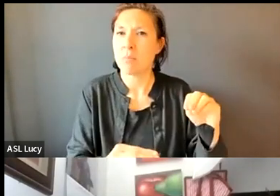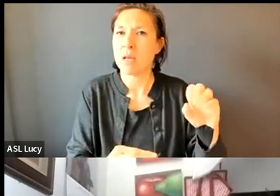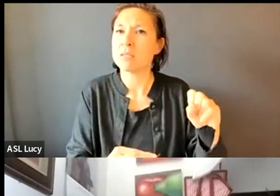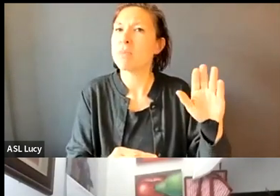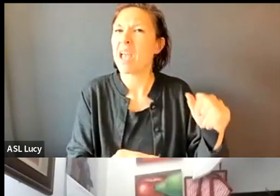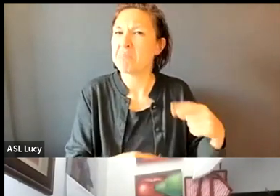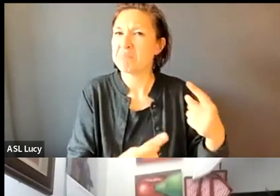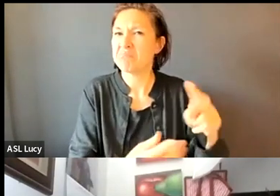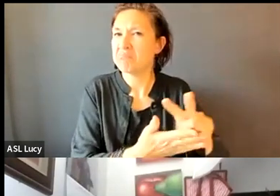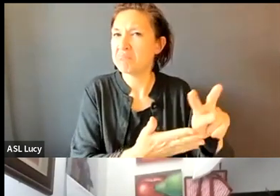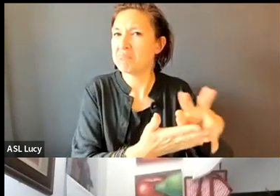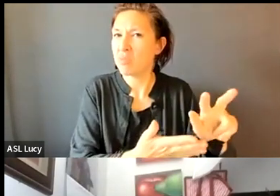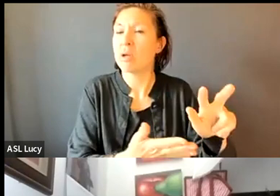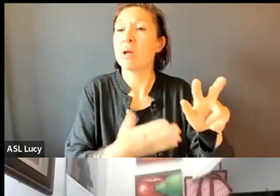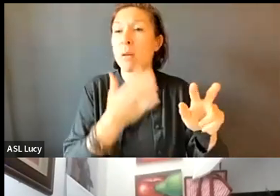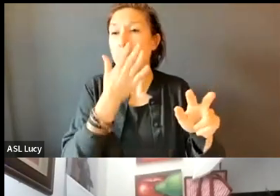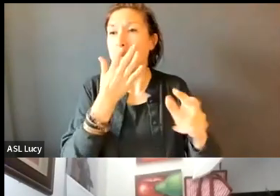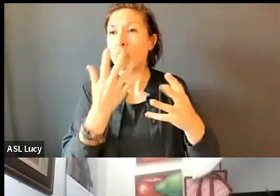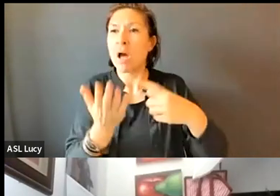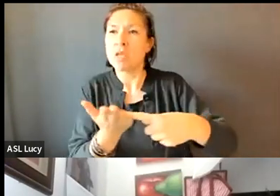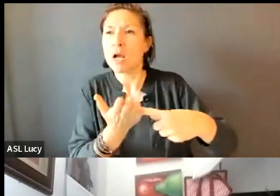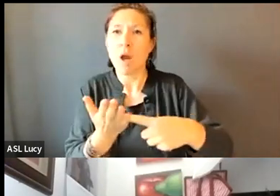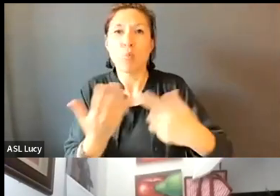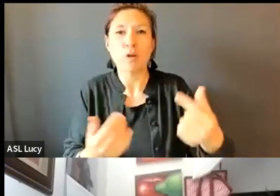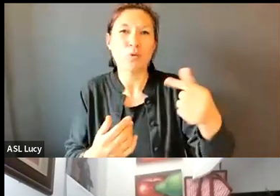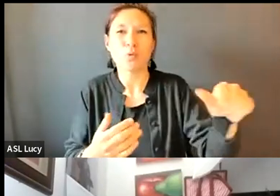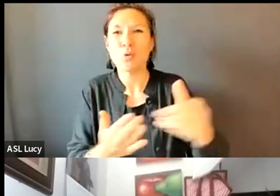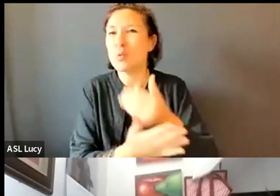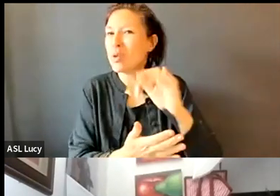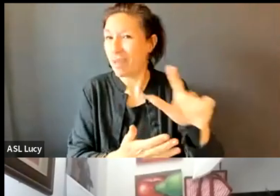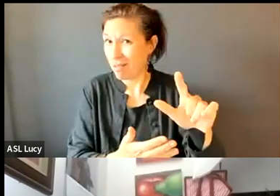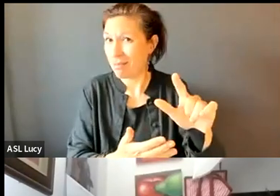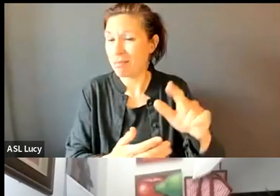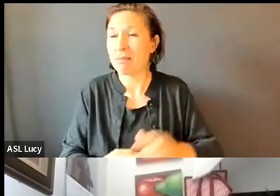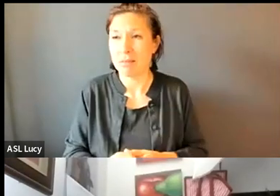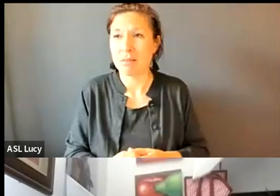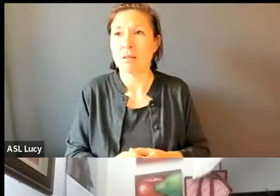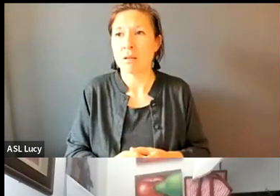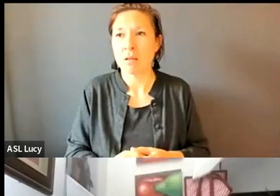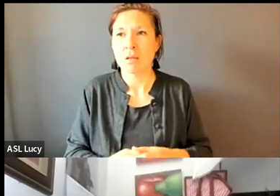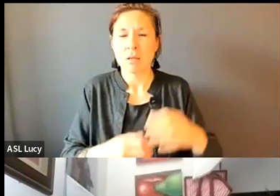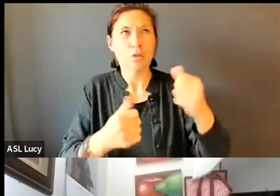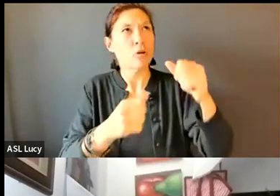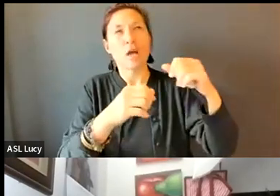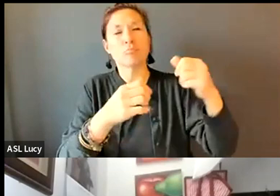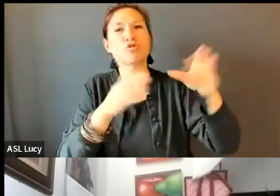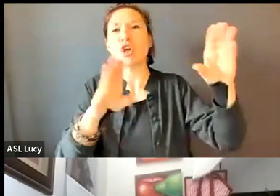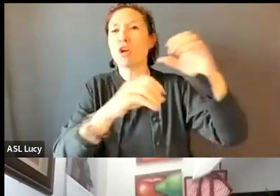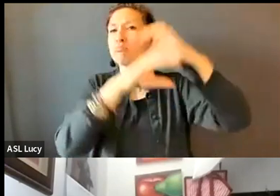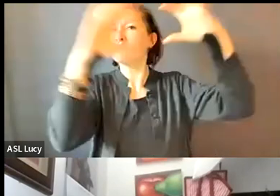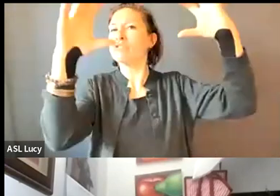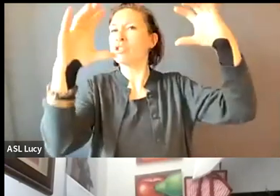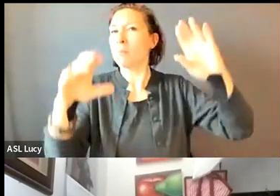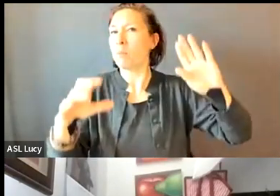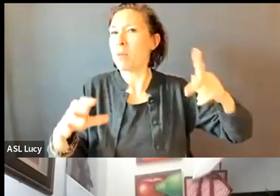able to um sort of talk about renew deal and be able to talk about for a big picture of BPS um